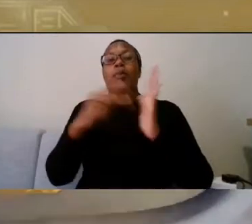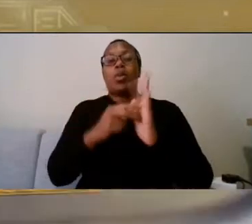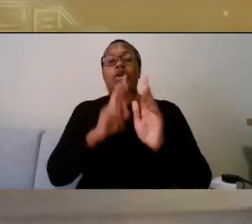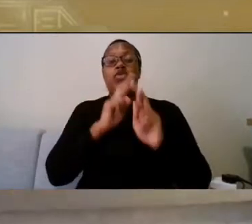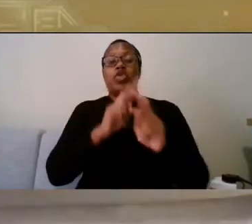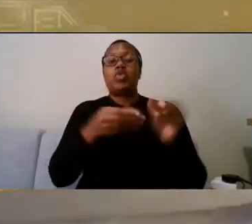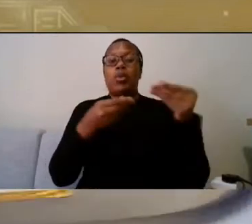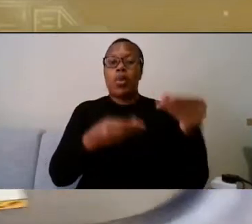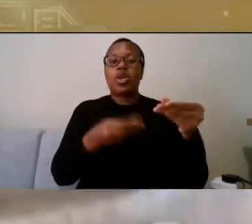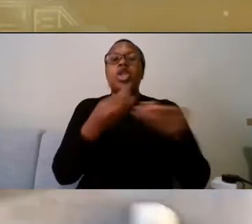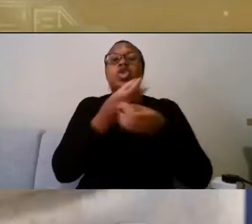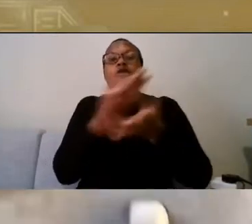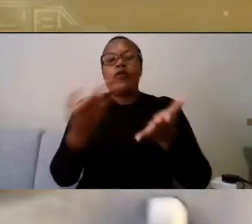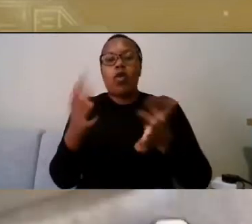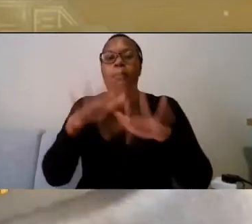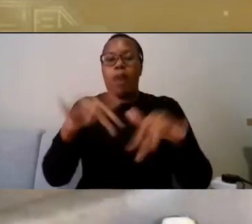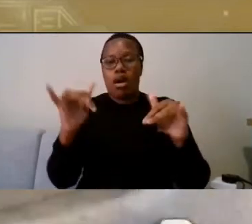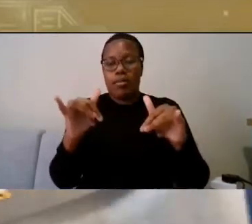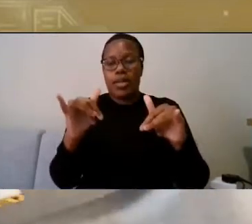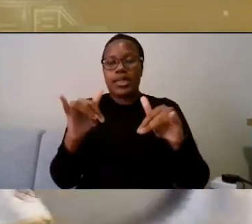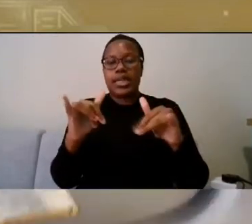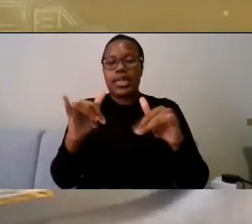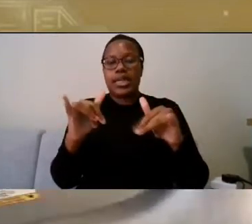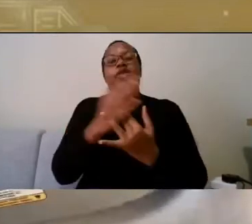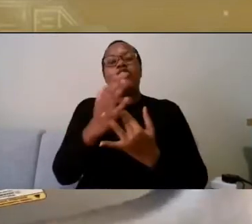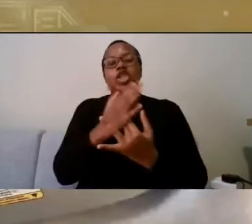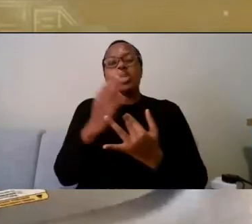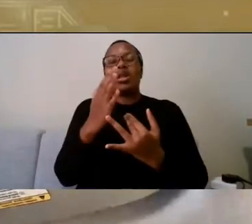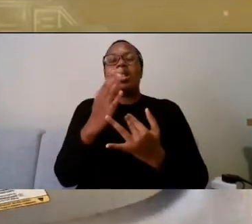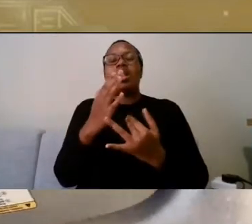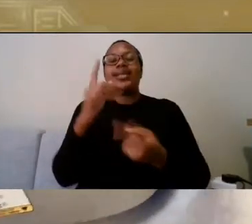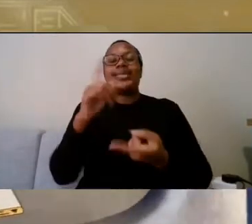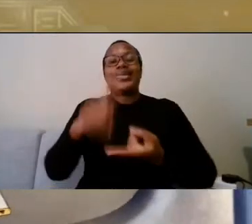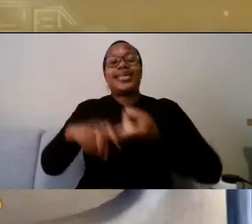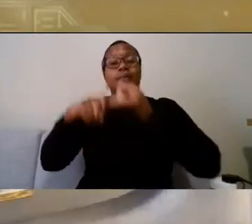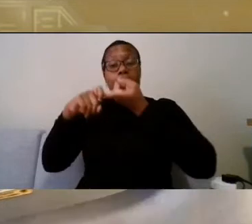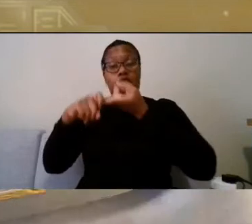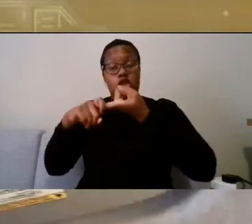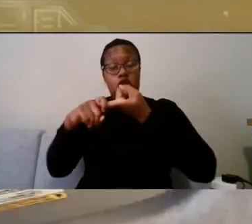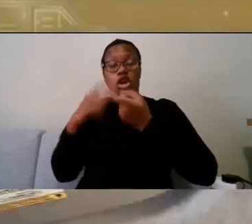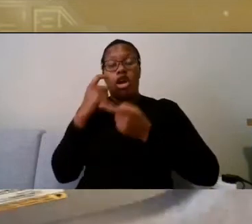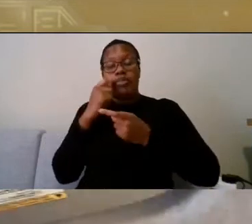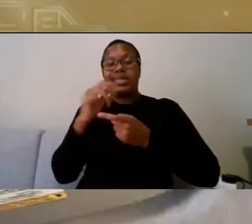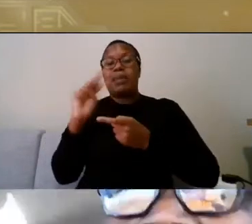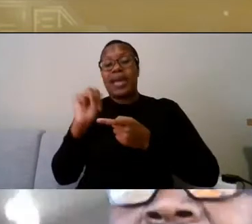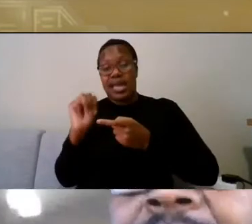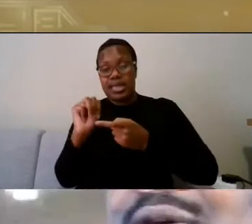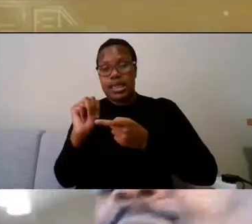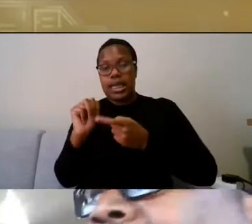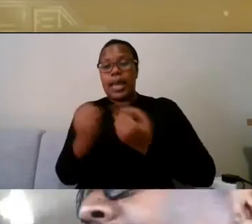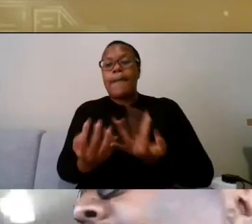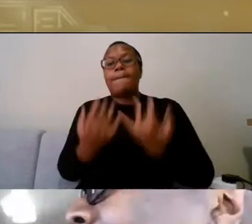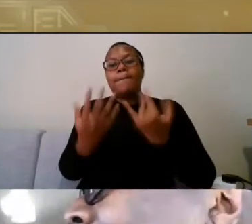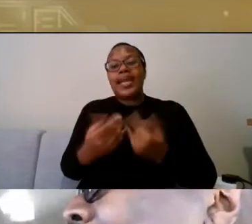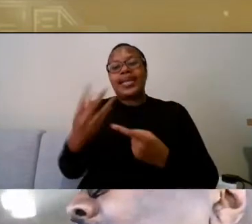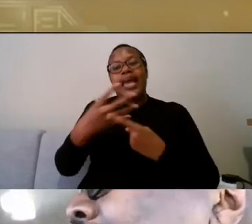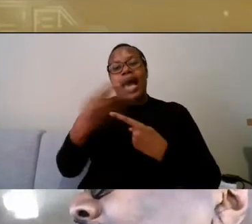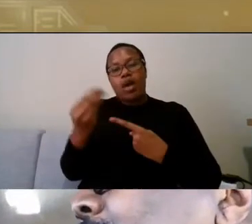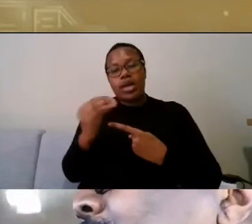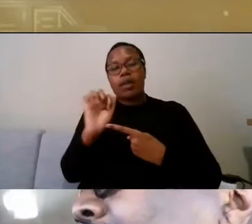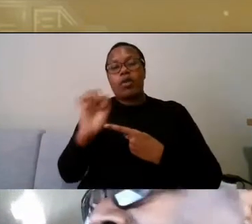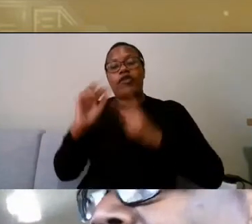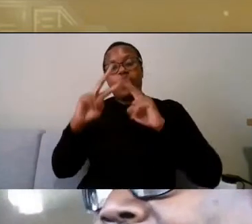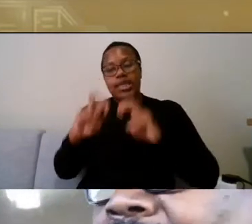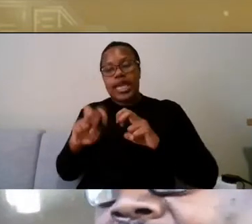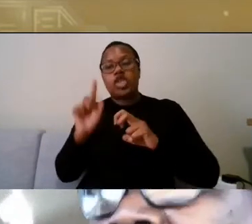the provisional suspension of Mr. Eltim Mkanzi pending the outcome of an investigation into his fitness to hold office